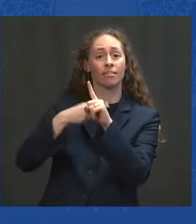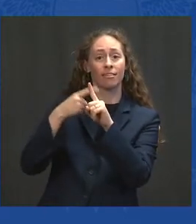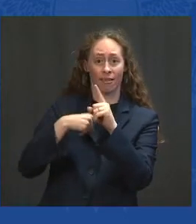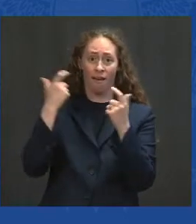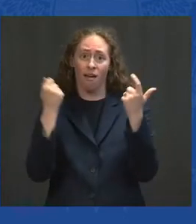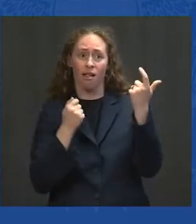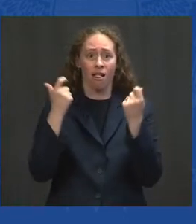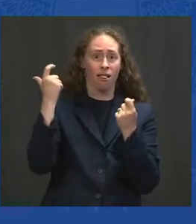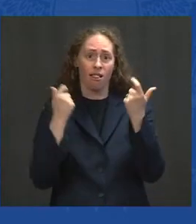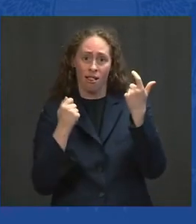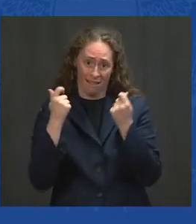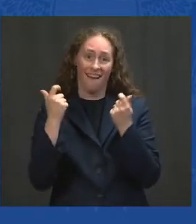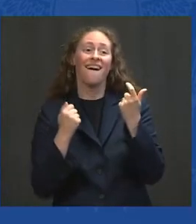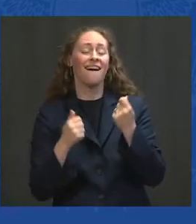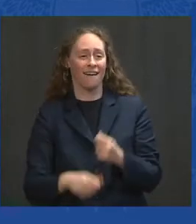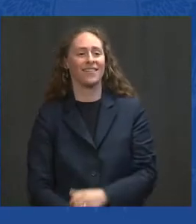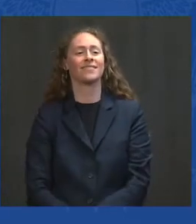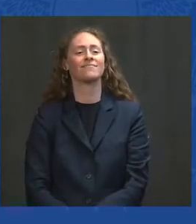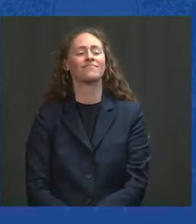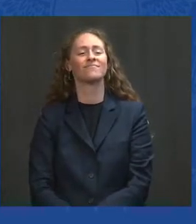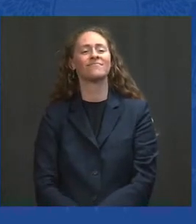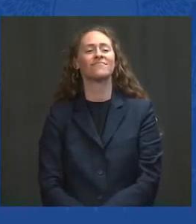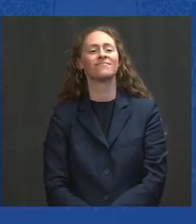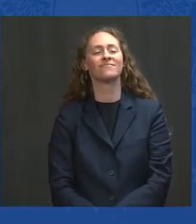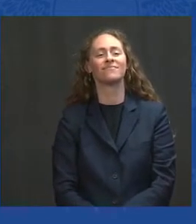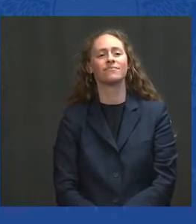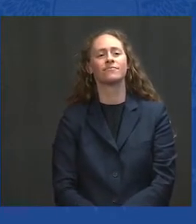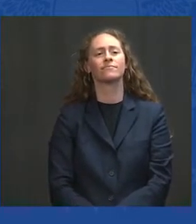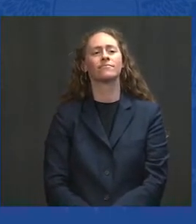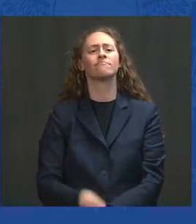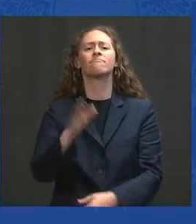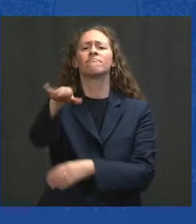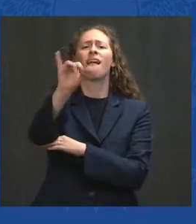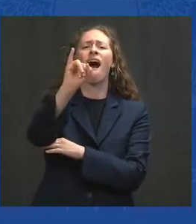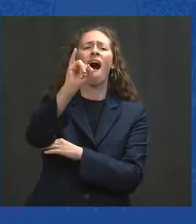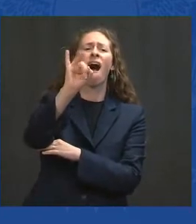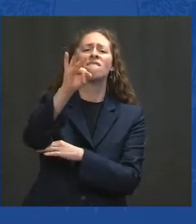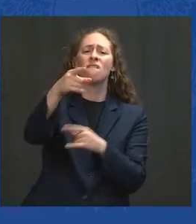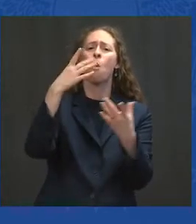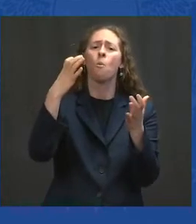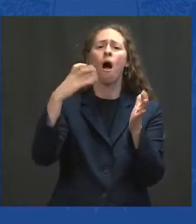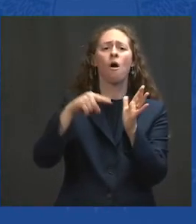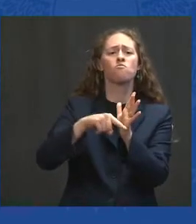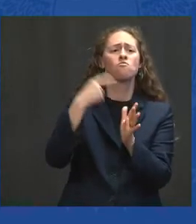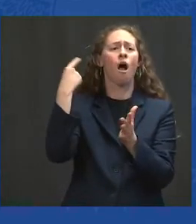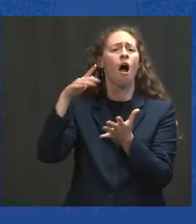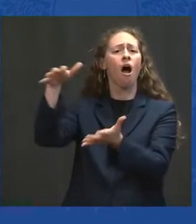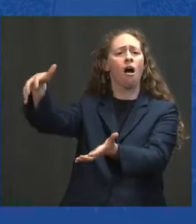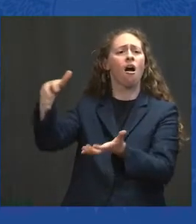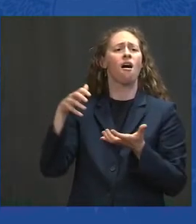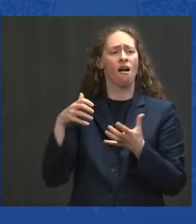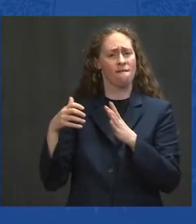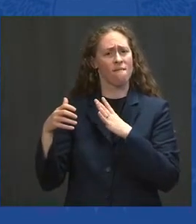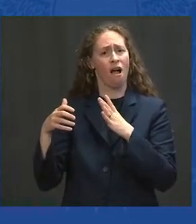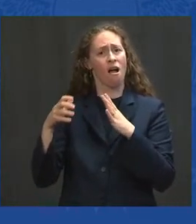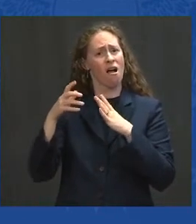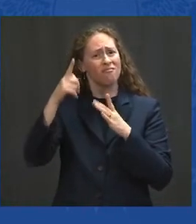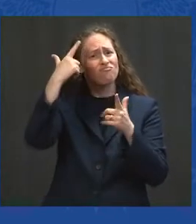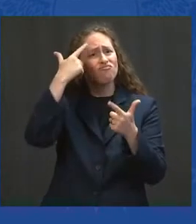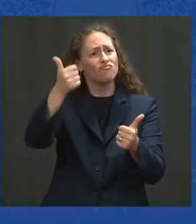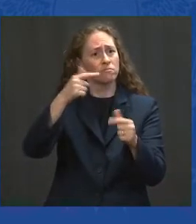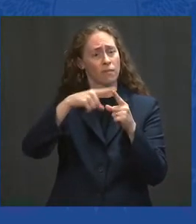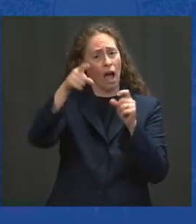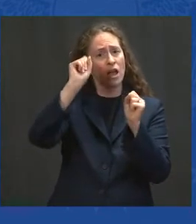this will be, unless you want it at one lump sum, this will be a monthly payment for child care,